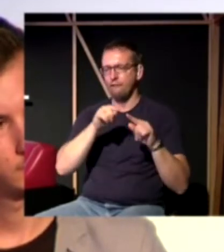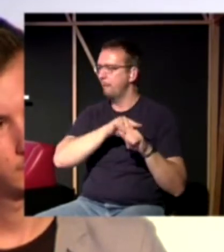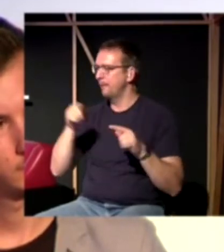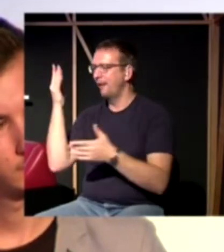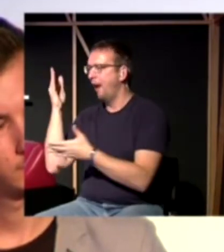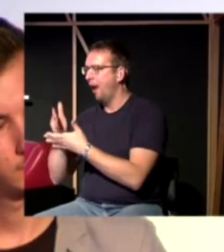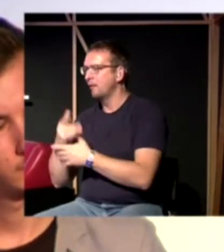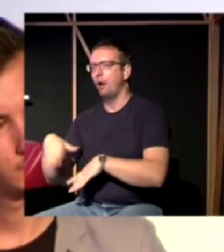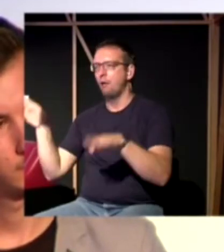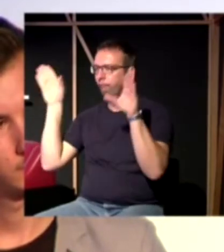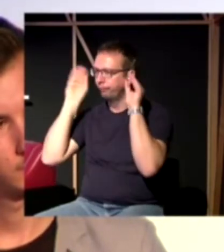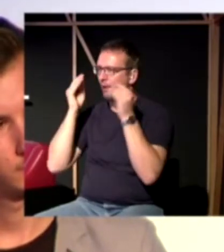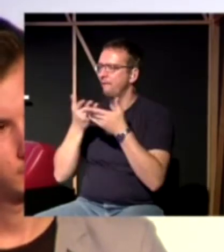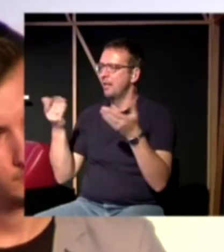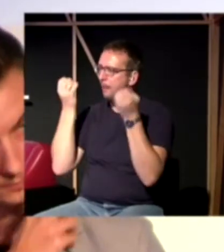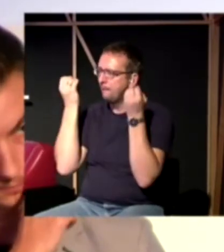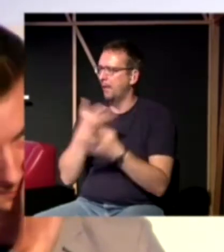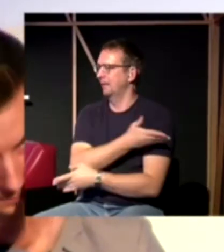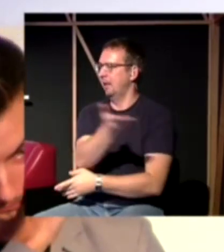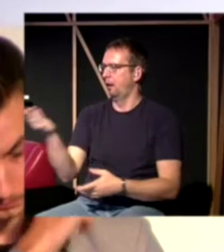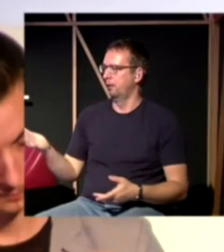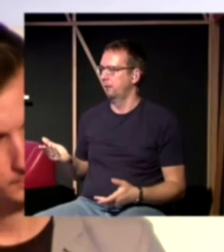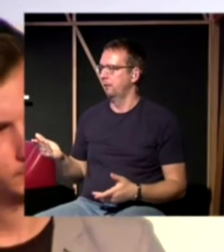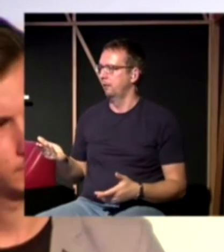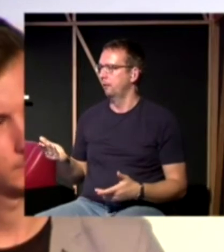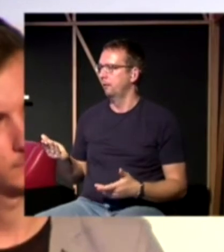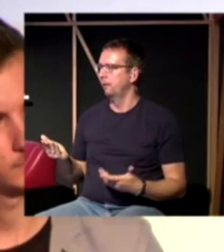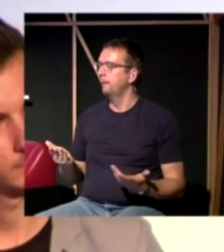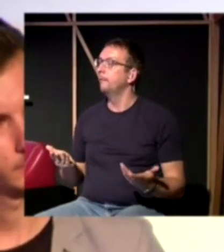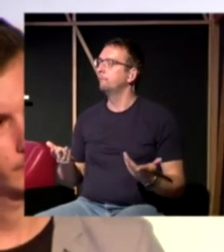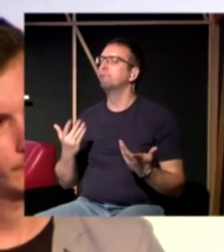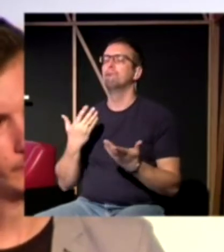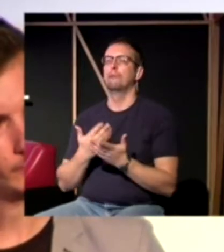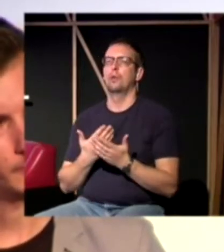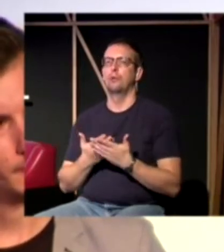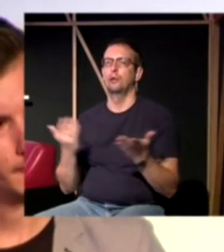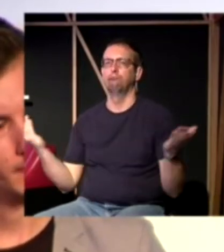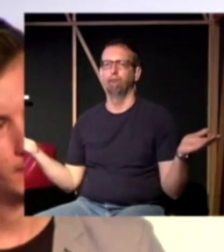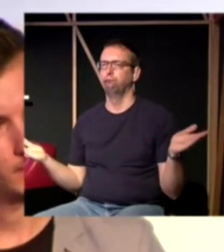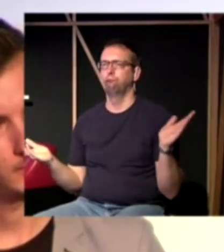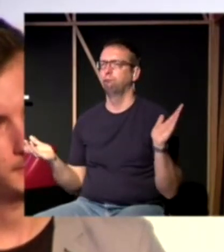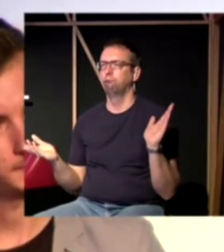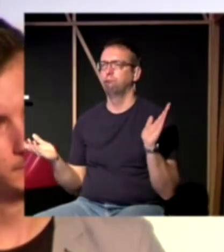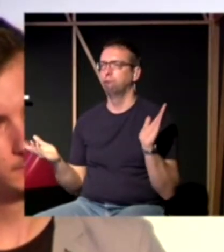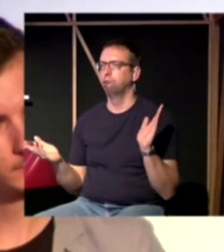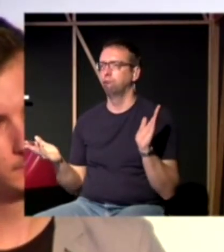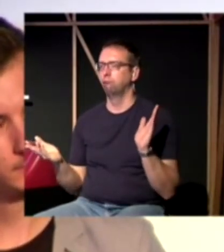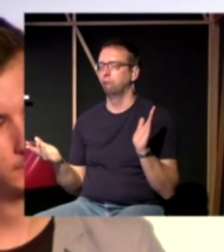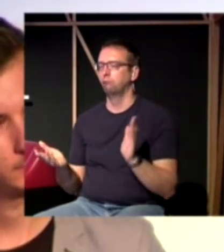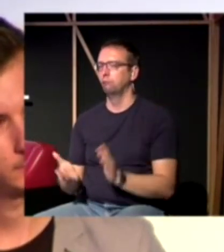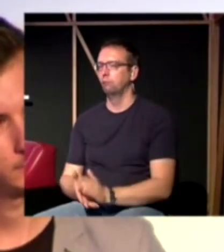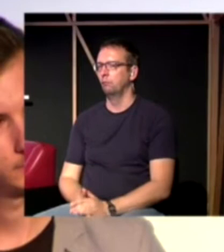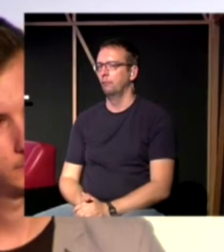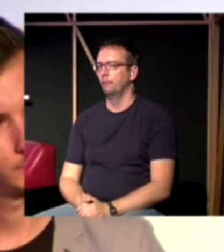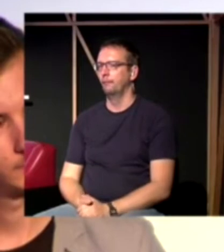and I will go home happy. We could just say, and has happened at clubs up and down this country certainly, and up and down in the UK and everywhere